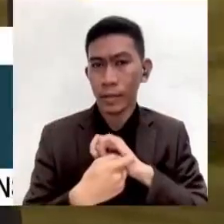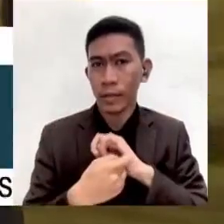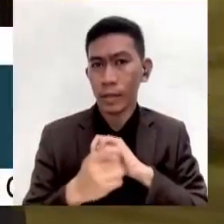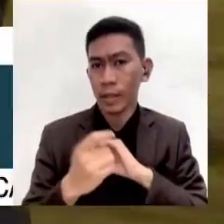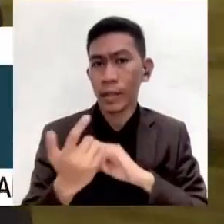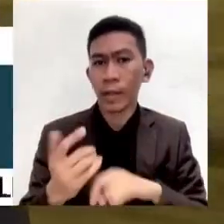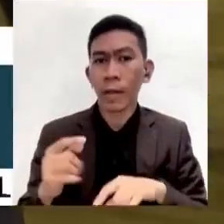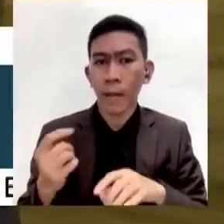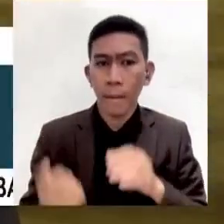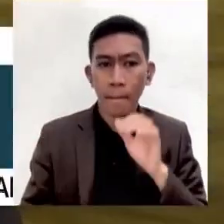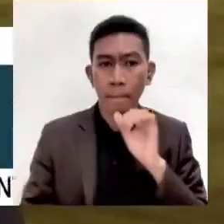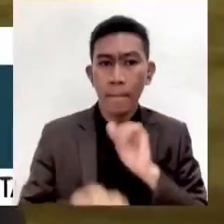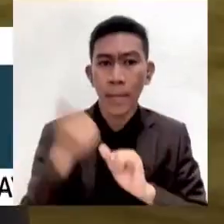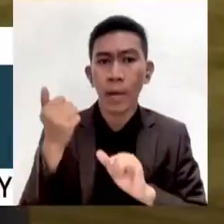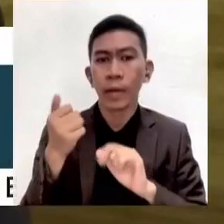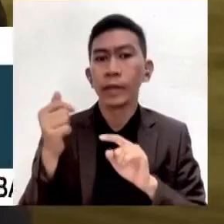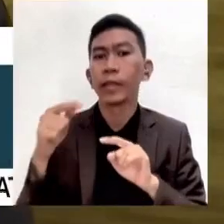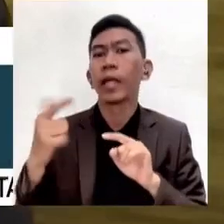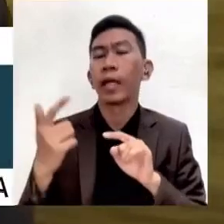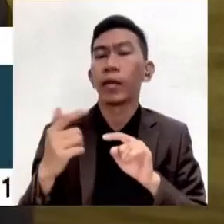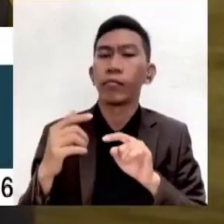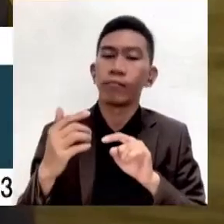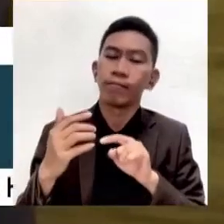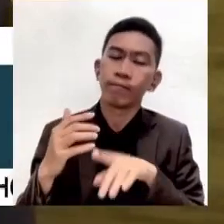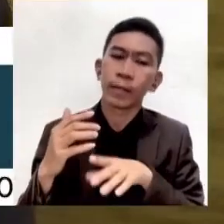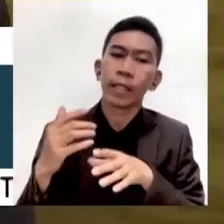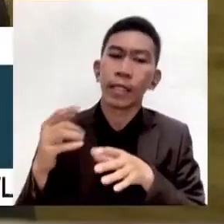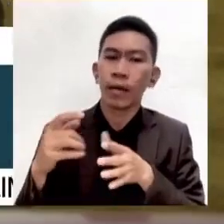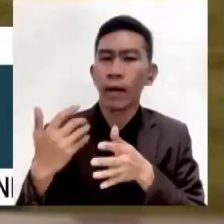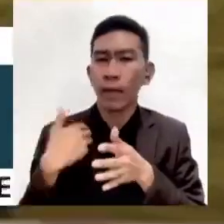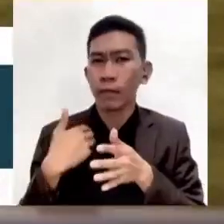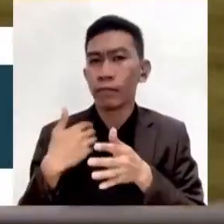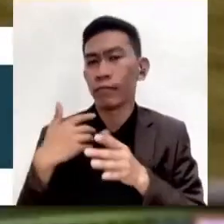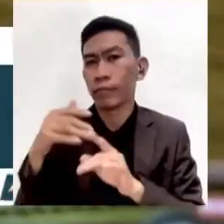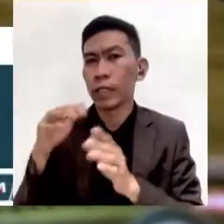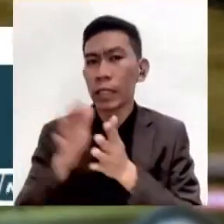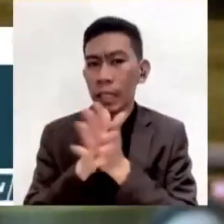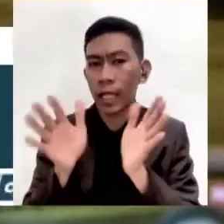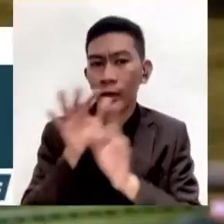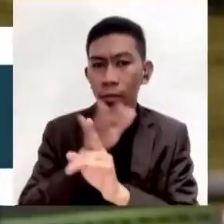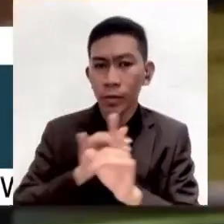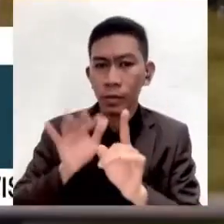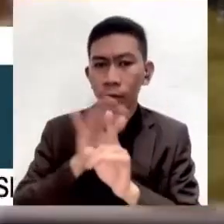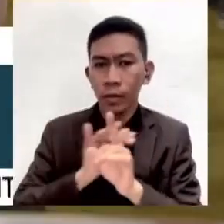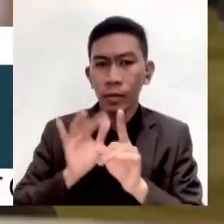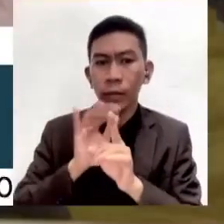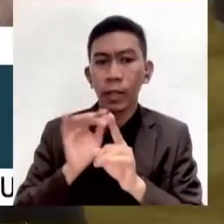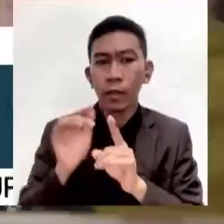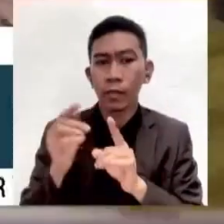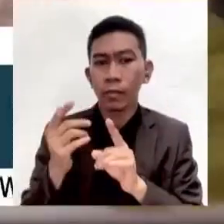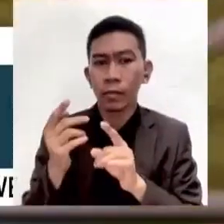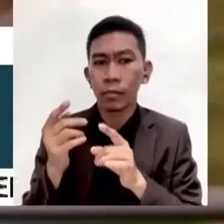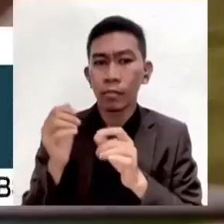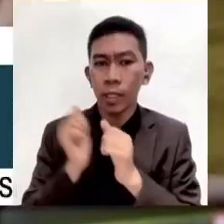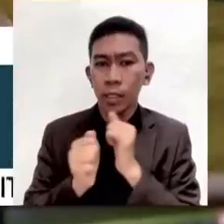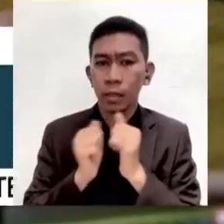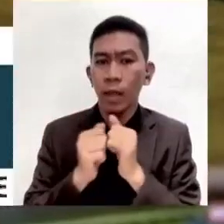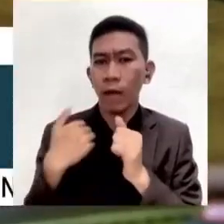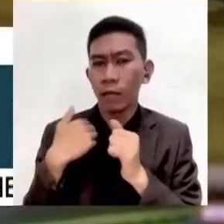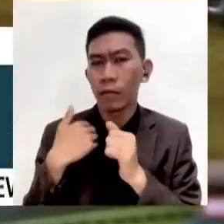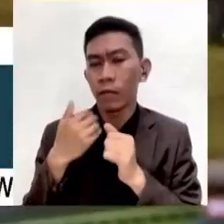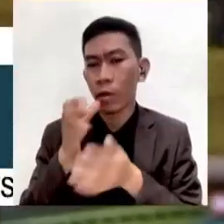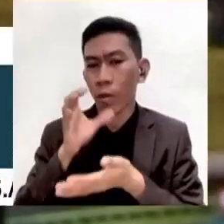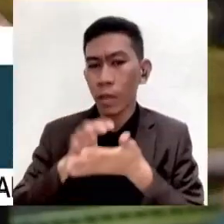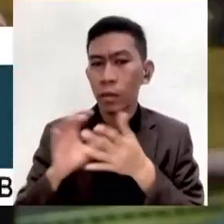of it are conditional and general observations. Ang general observations po, parang may mga comments lang on how to implement